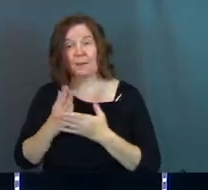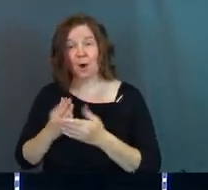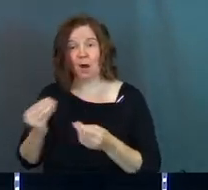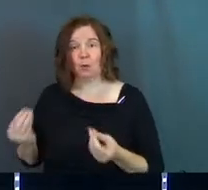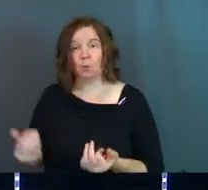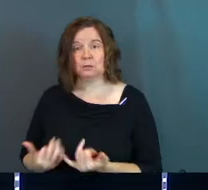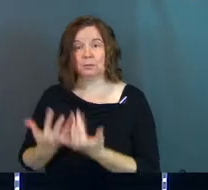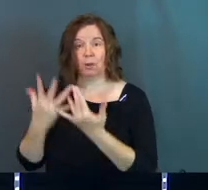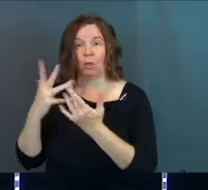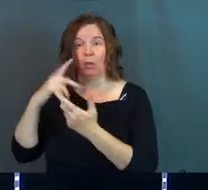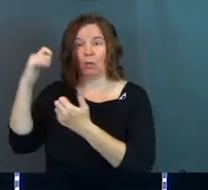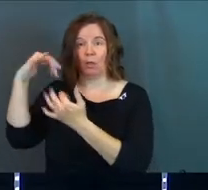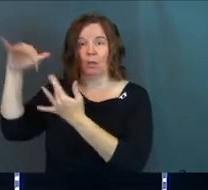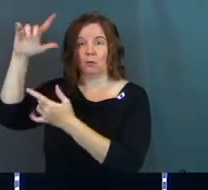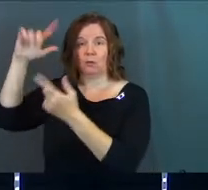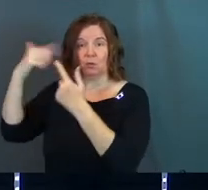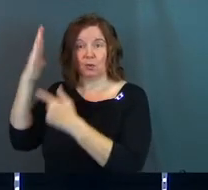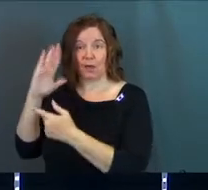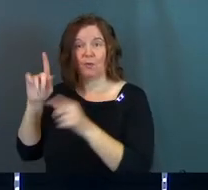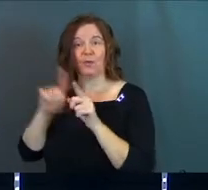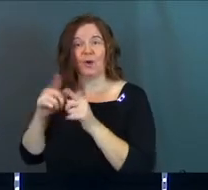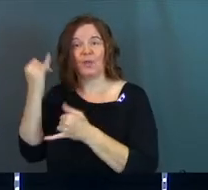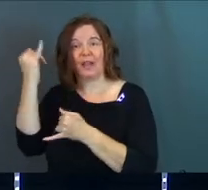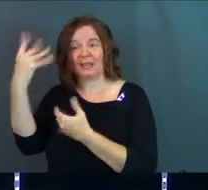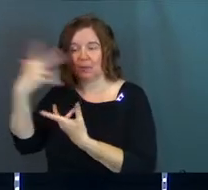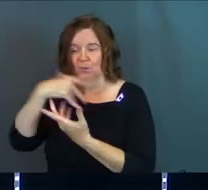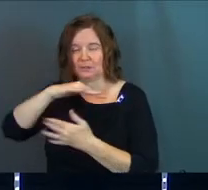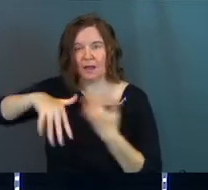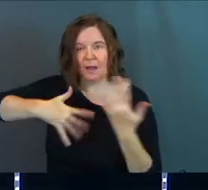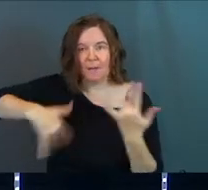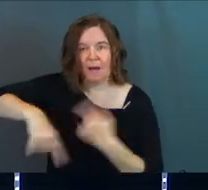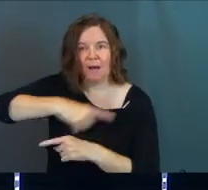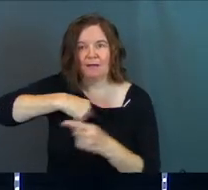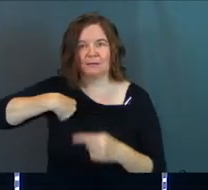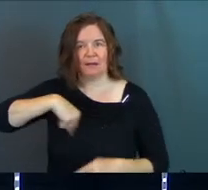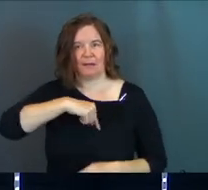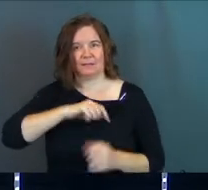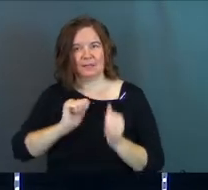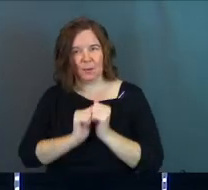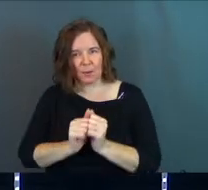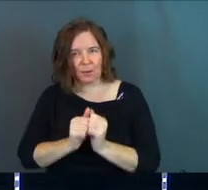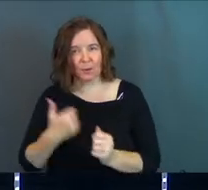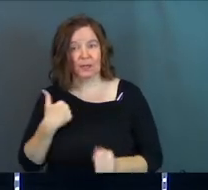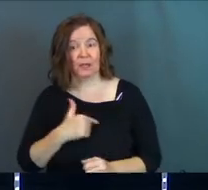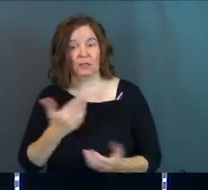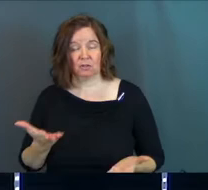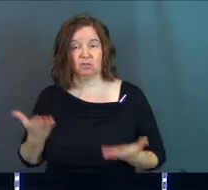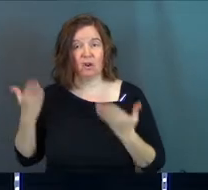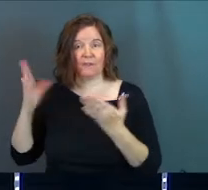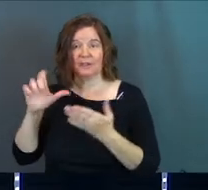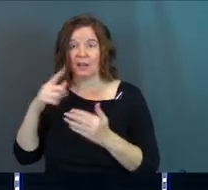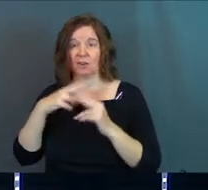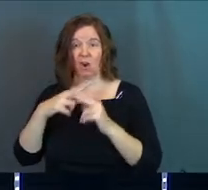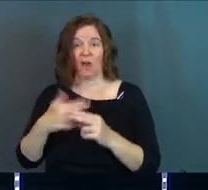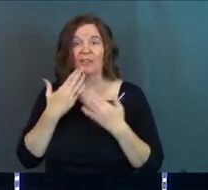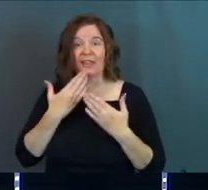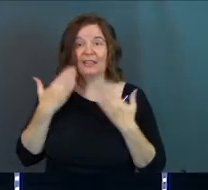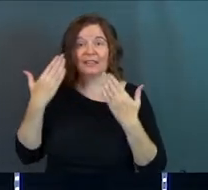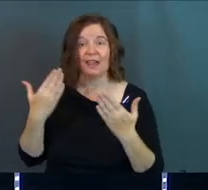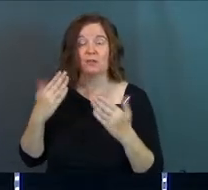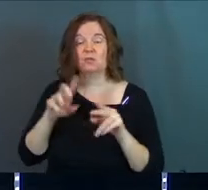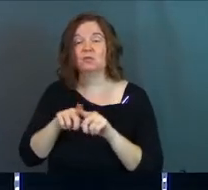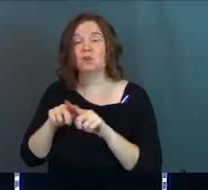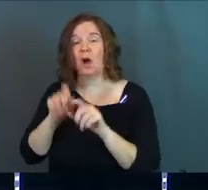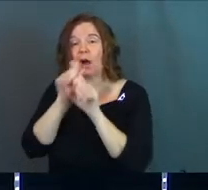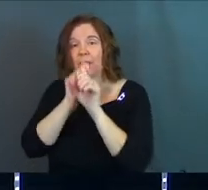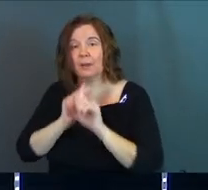up to God was also the idea that he was there amongst us and with us. This offering was not just called the thank offering. It was also called